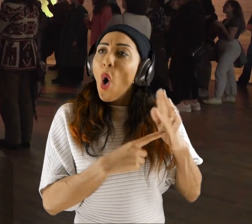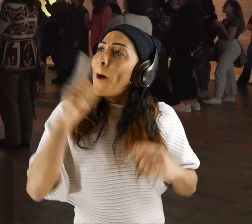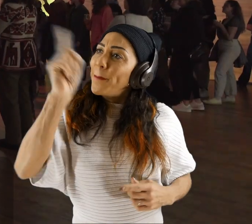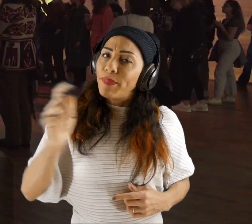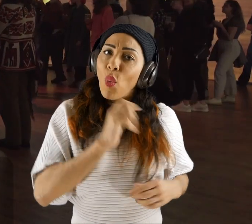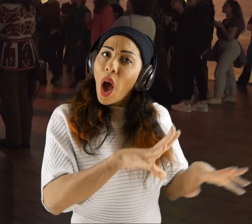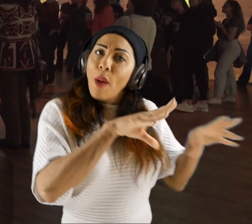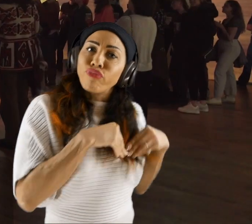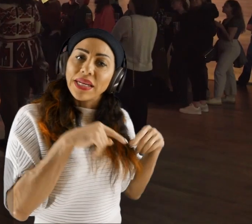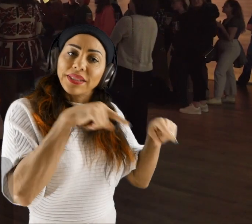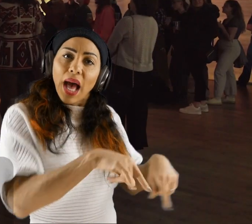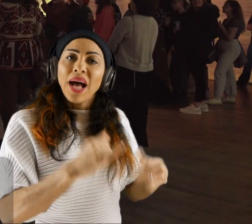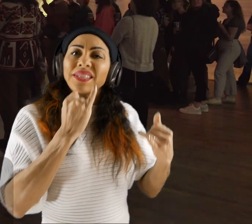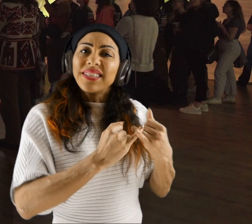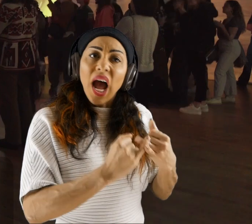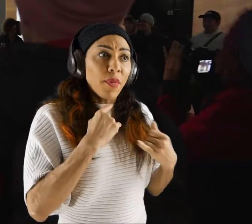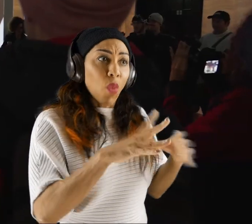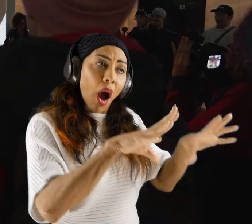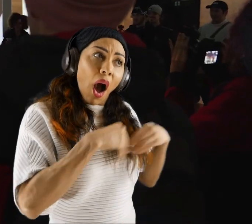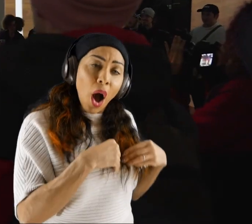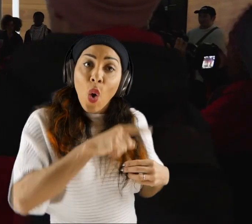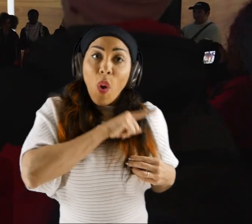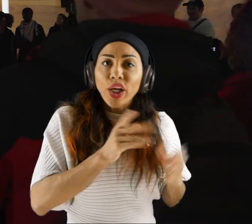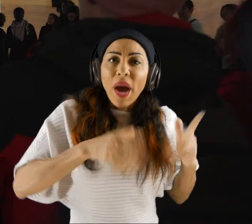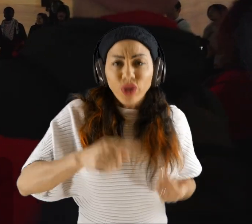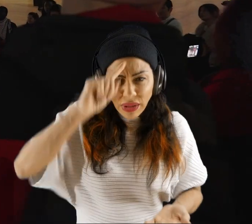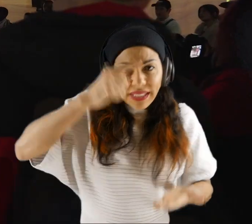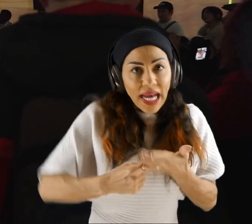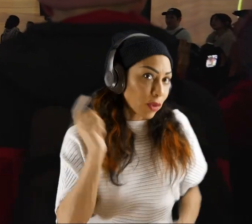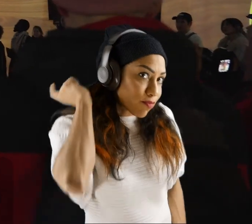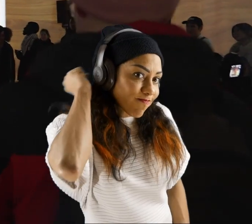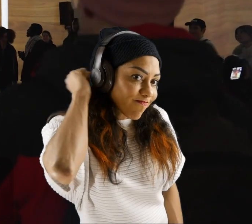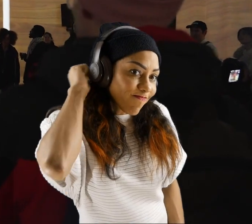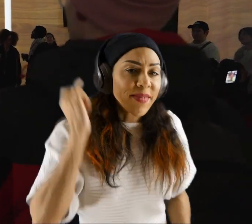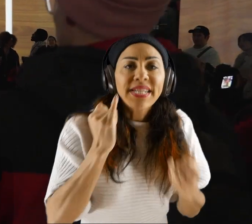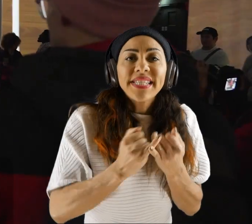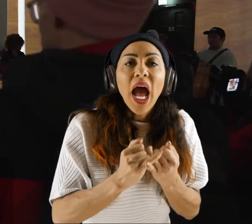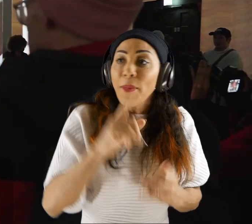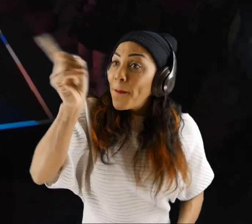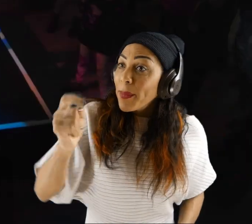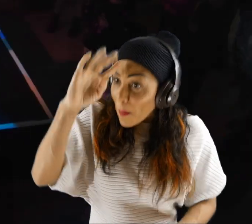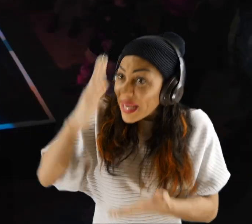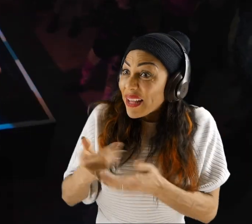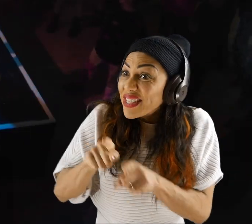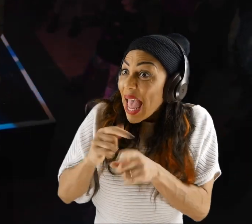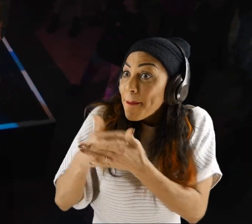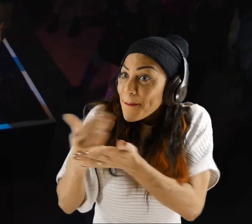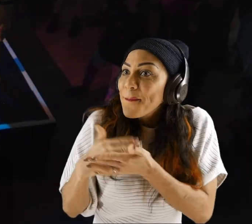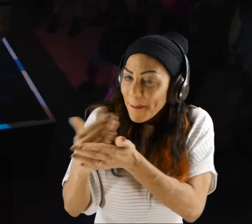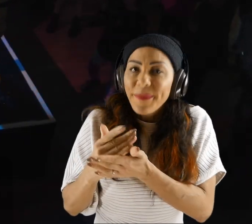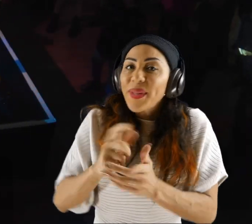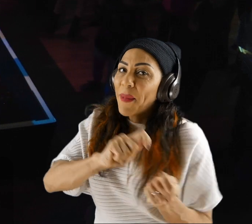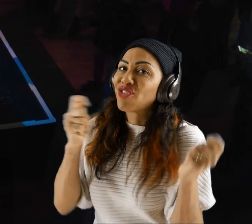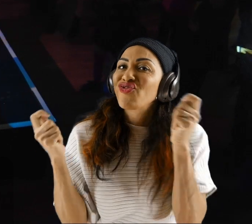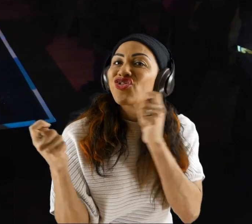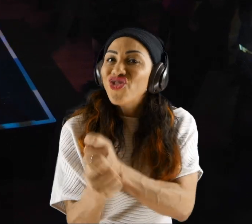says the why is important because the why is what people embrace. Simon says the why stands out when you make choices with your limbic brain. Simon says when you work with people